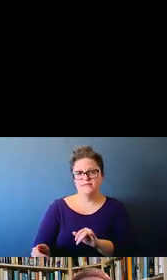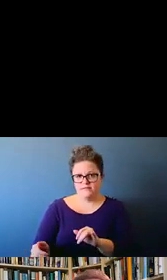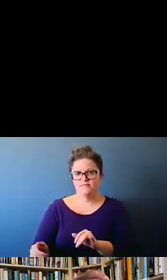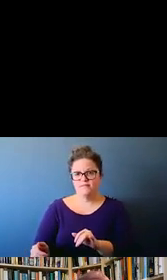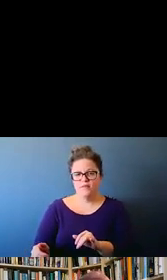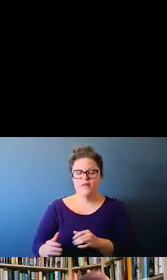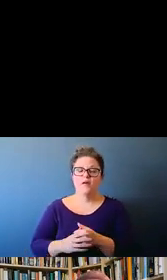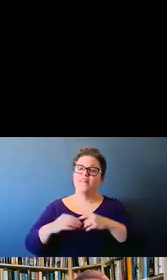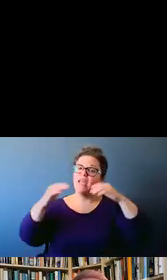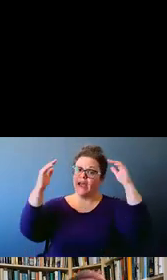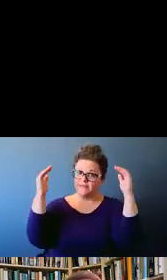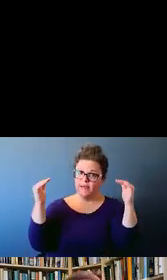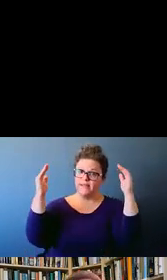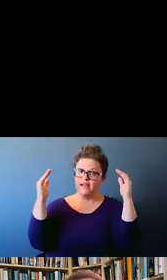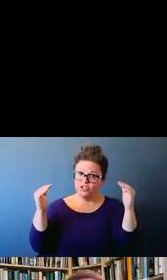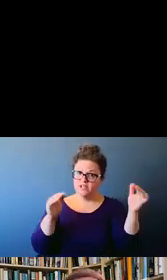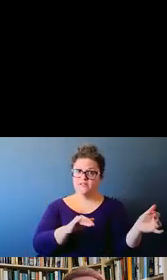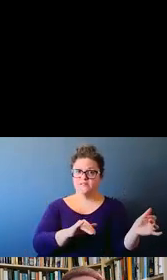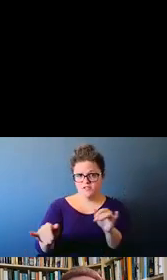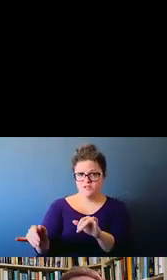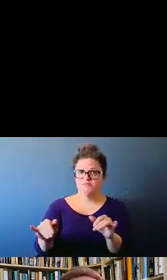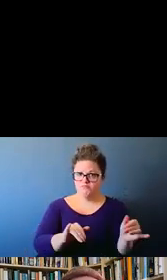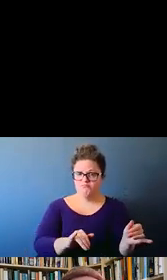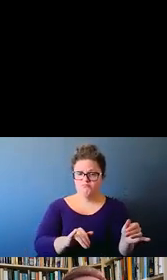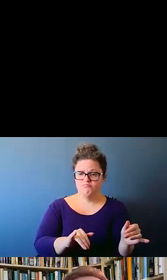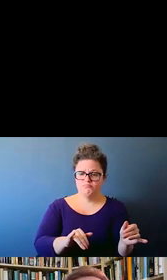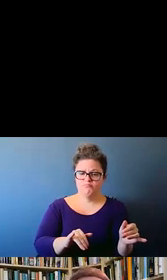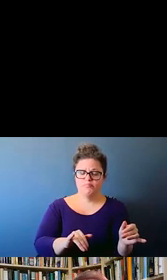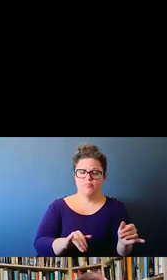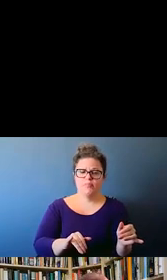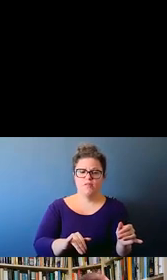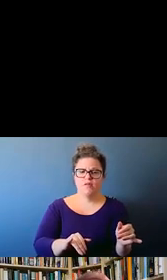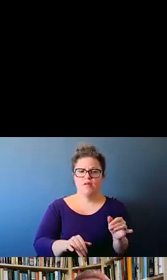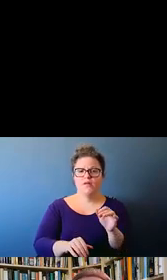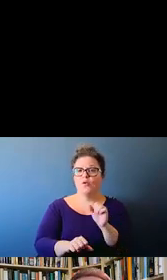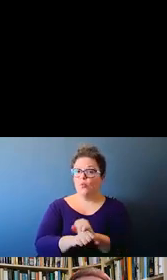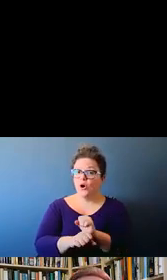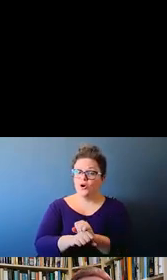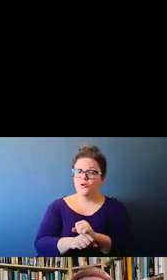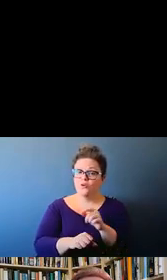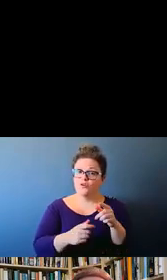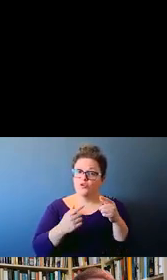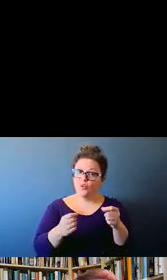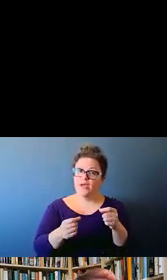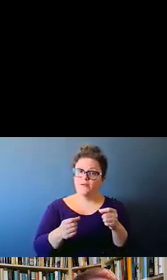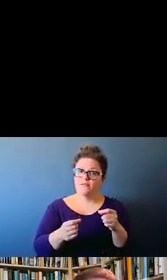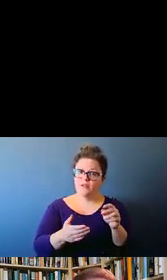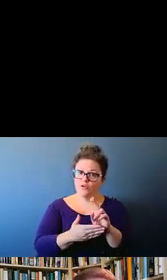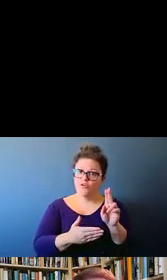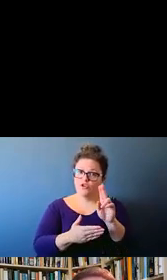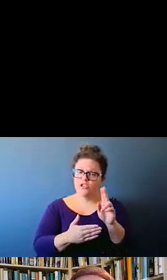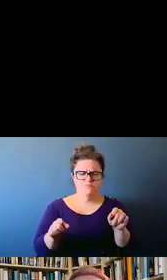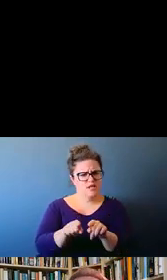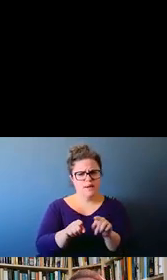the expectations, you think broadly about the expectations of the work that you'll be doing as a university student, are the same. We want quality work